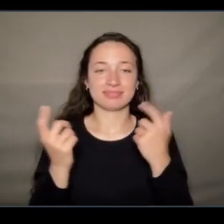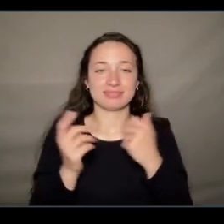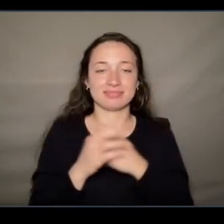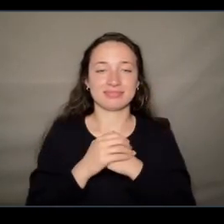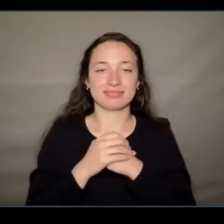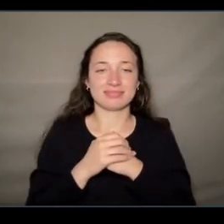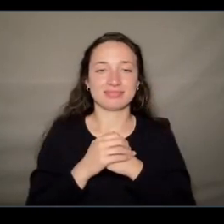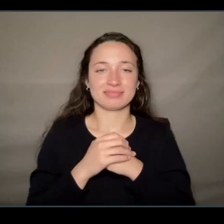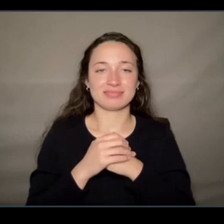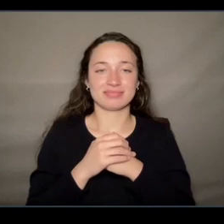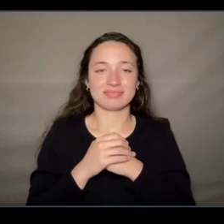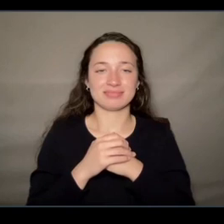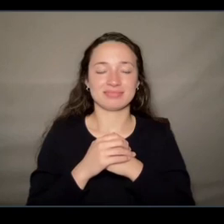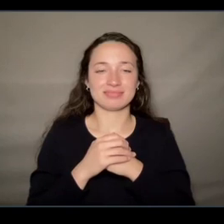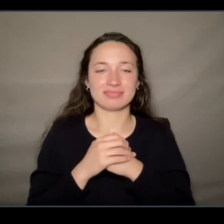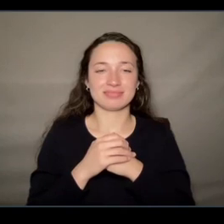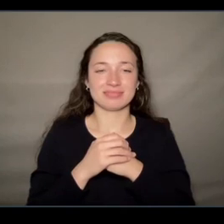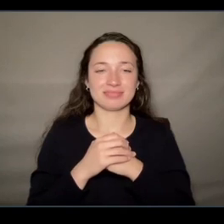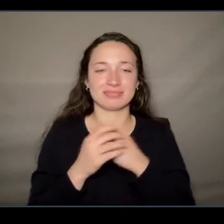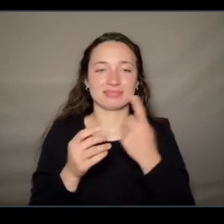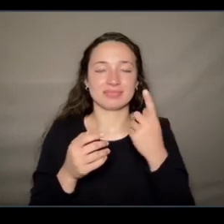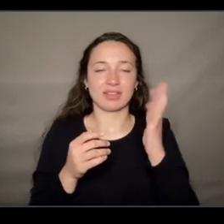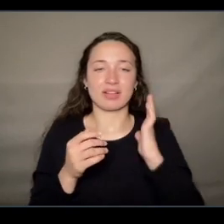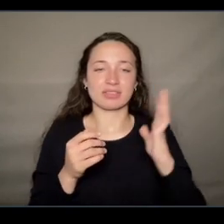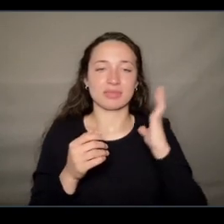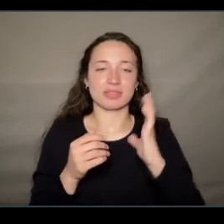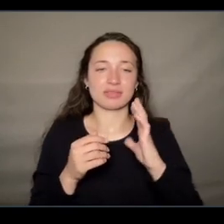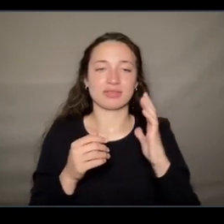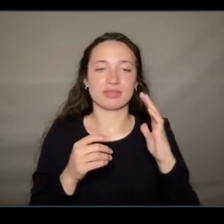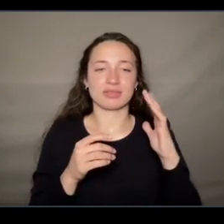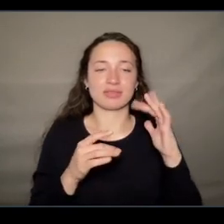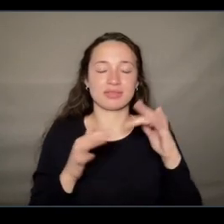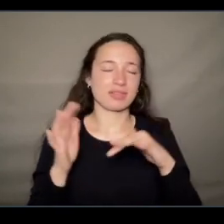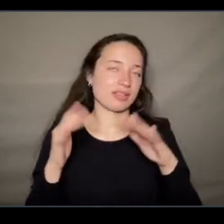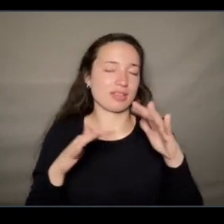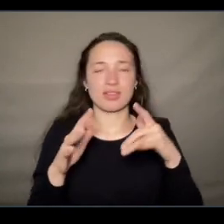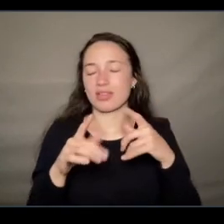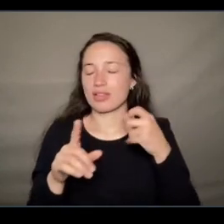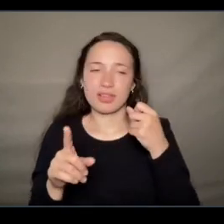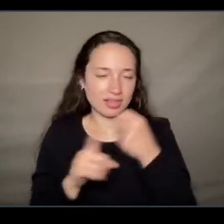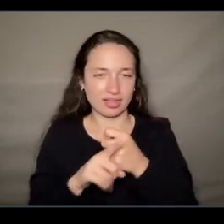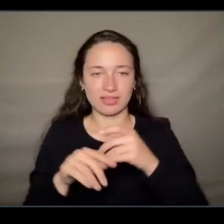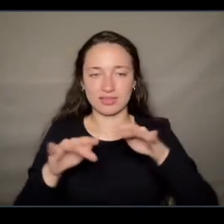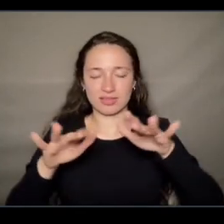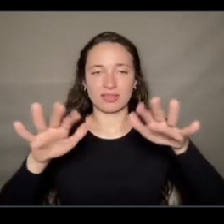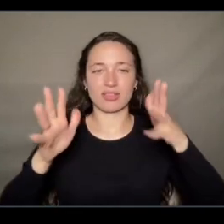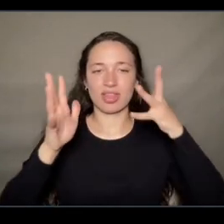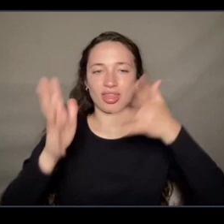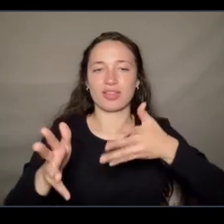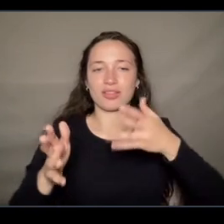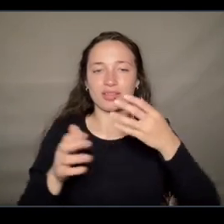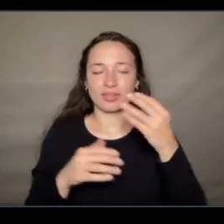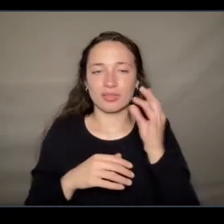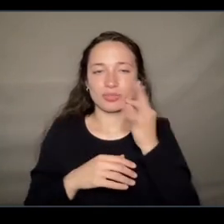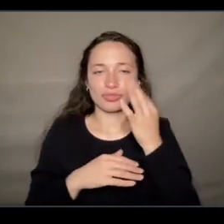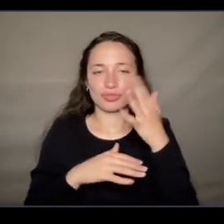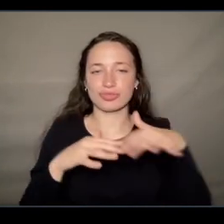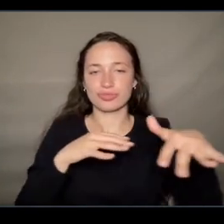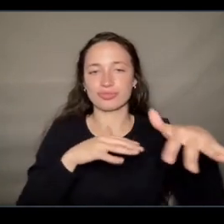Just awakens a long time ago of stumbling upon an abandoned orchard